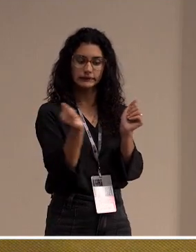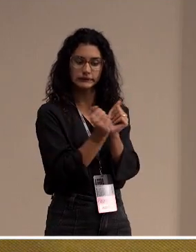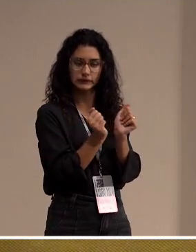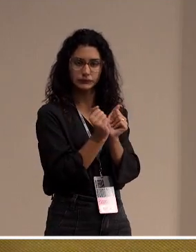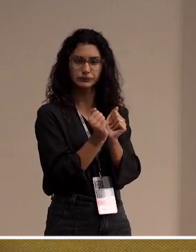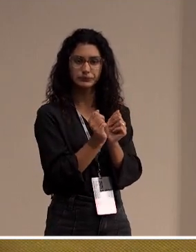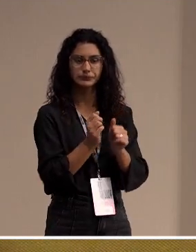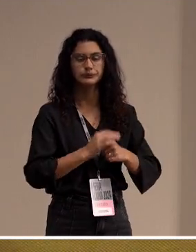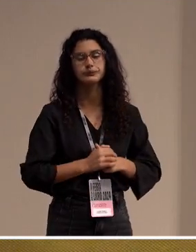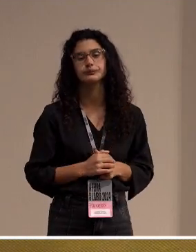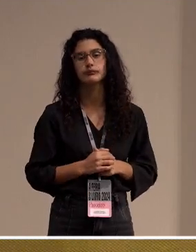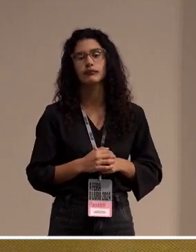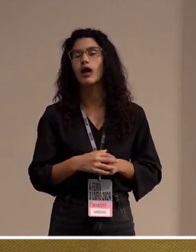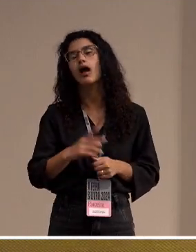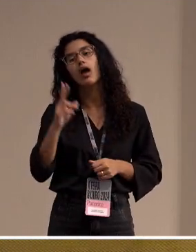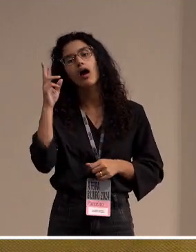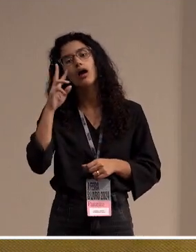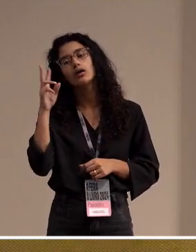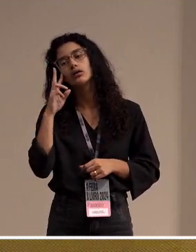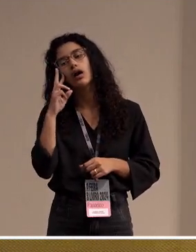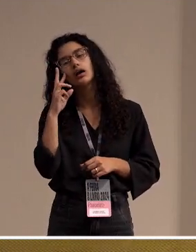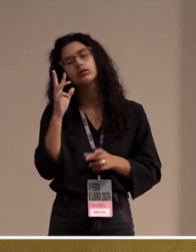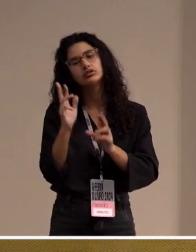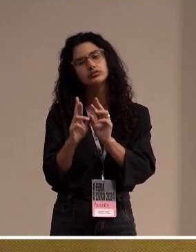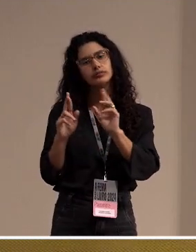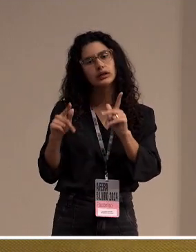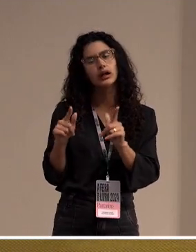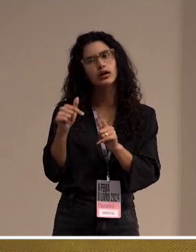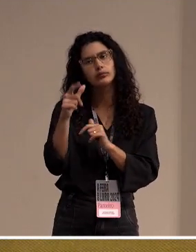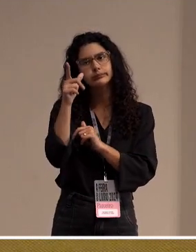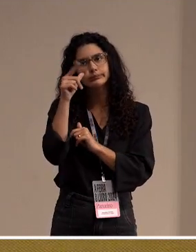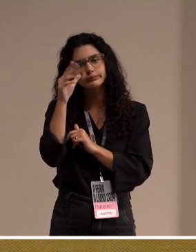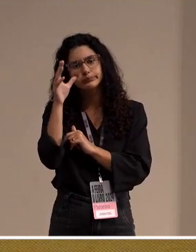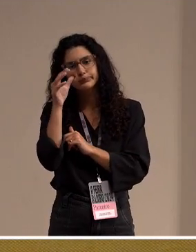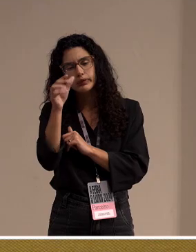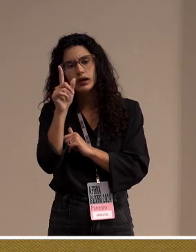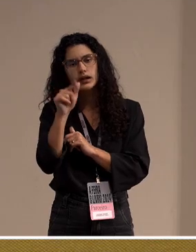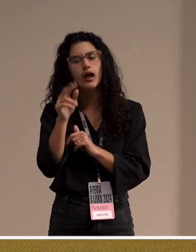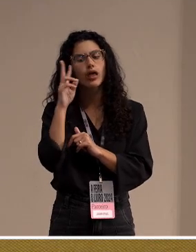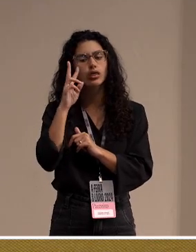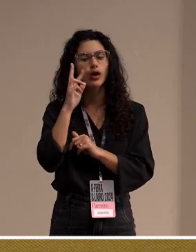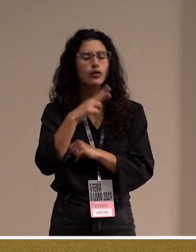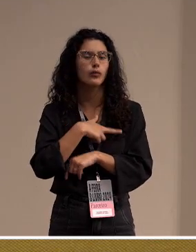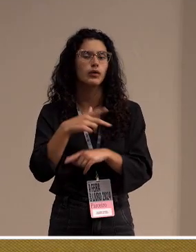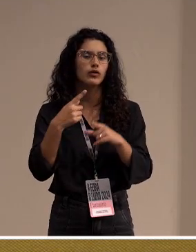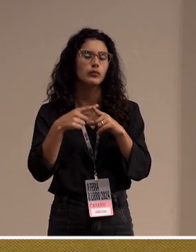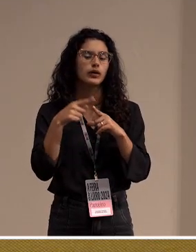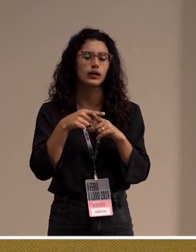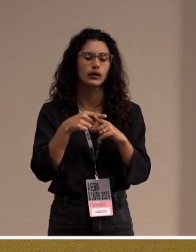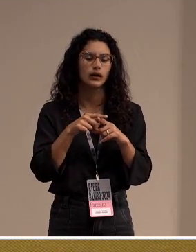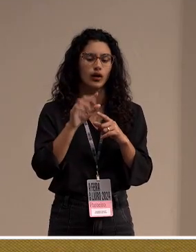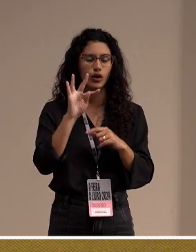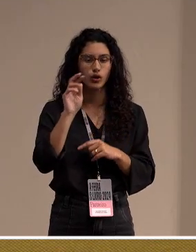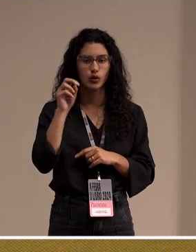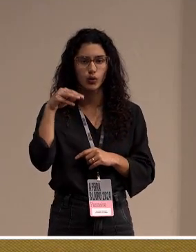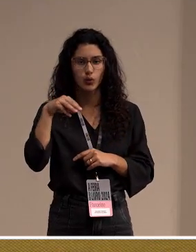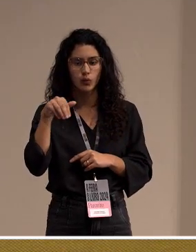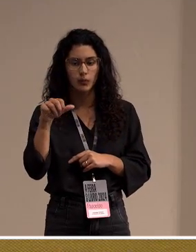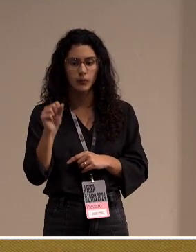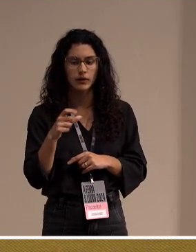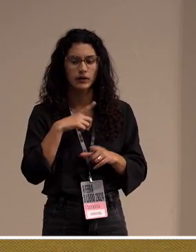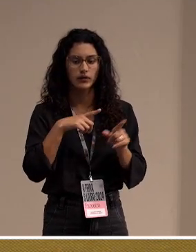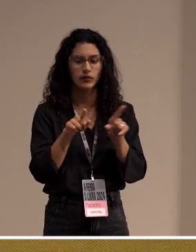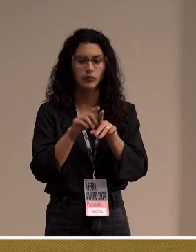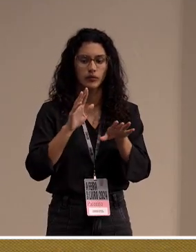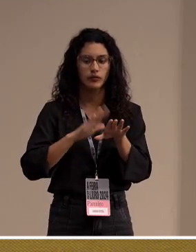me the most are the ones about romance, right? Because Thomas Jefferson was the authority on African American behavior. He wrote a book